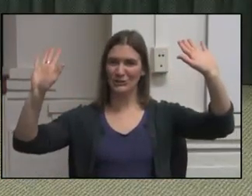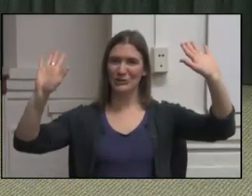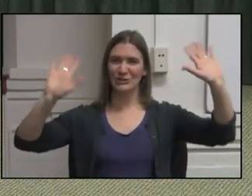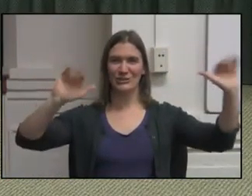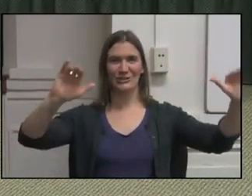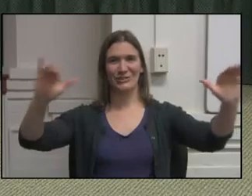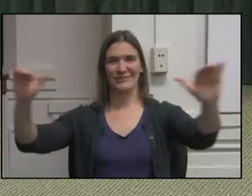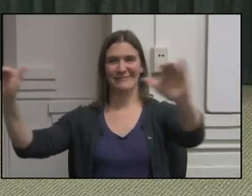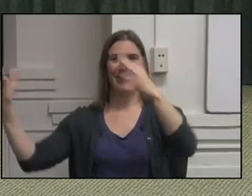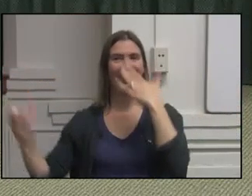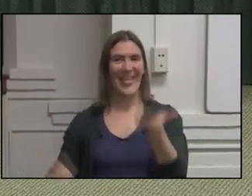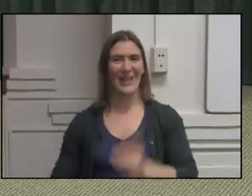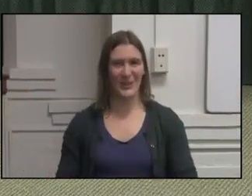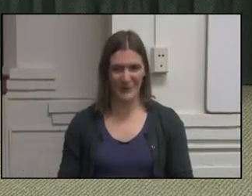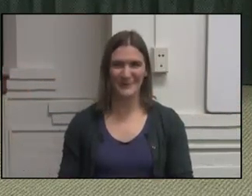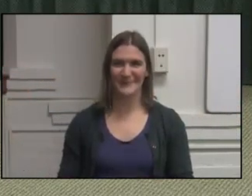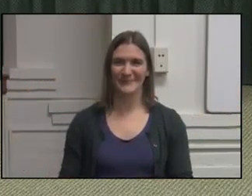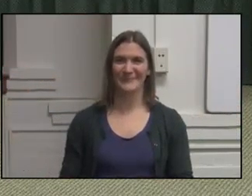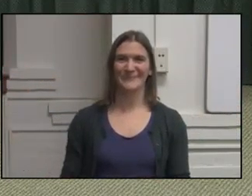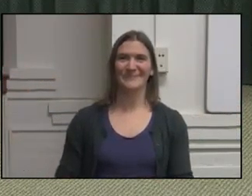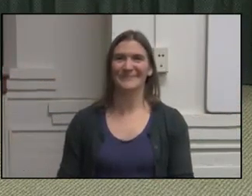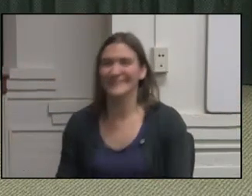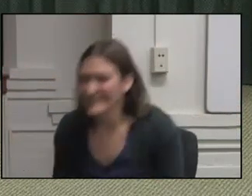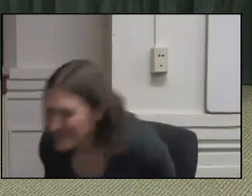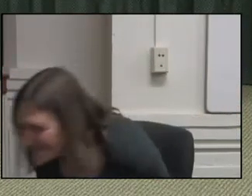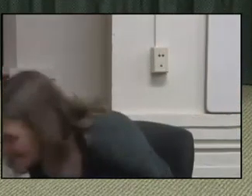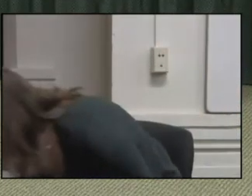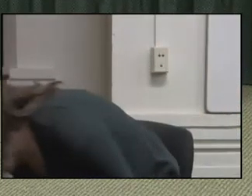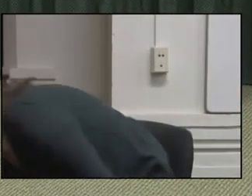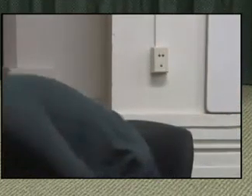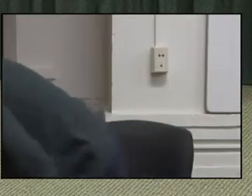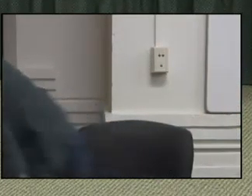Meeting is adjourned. Thank you. Thanks, everybody. I didn't adjourn it by myself. Sorry.